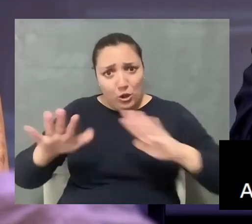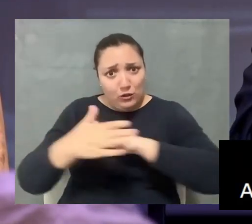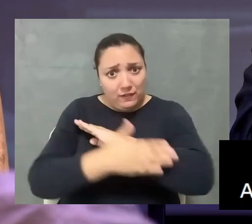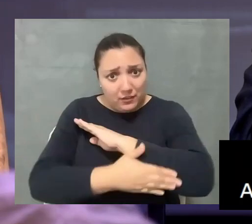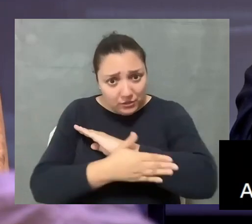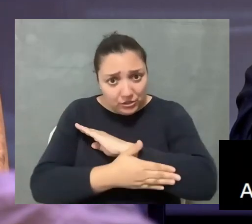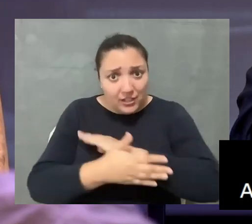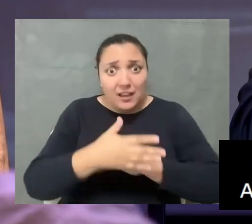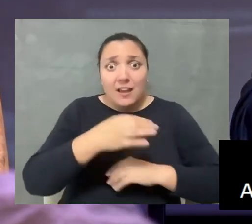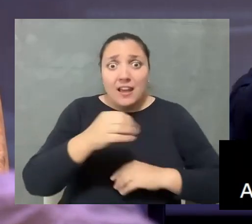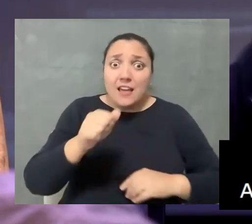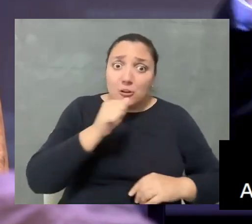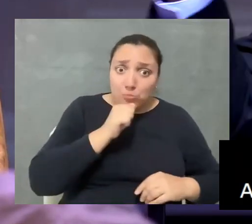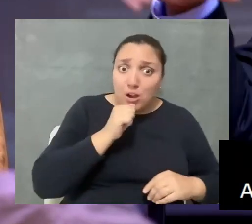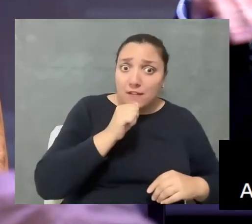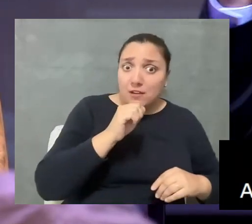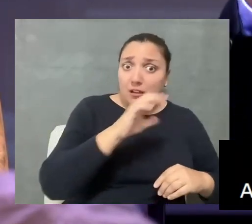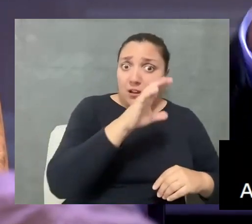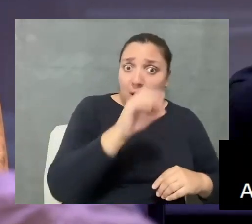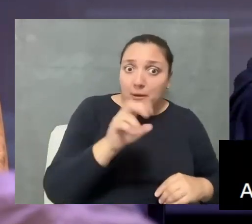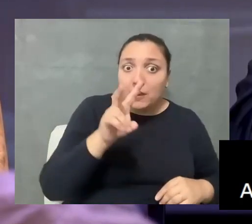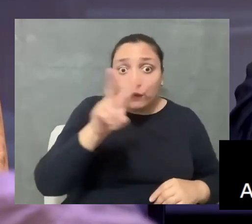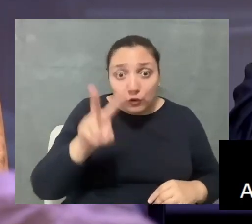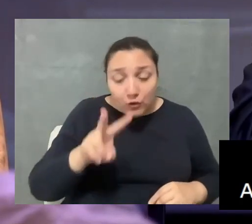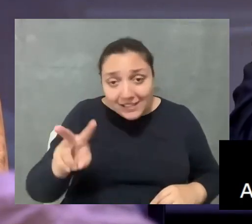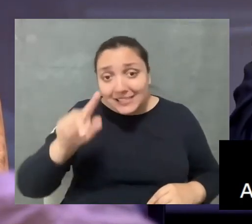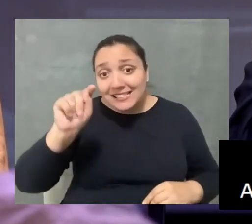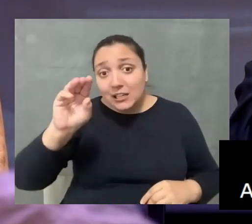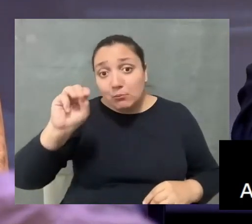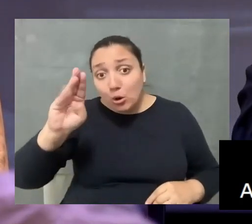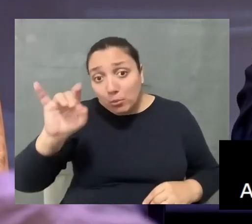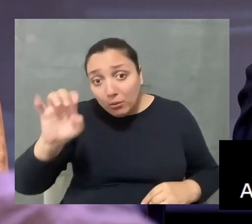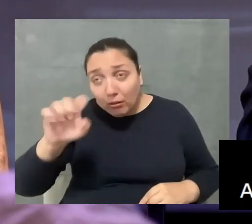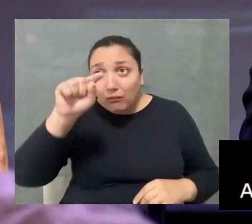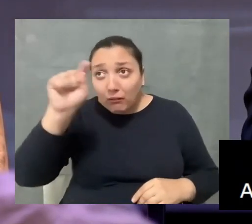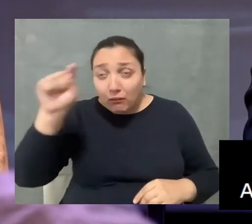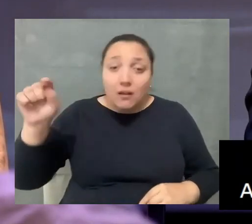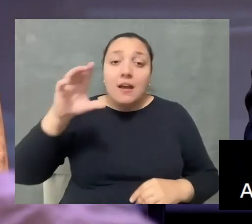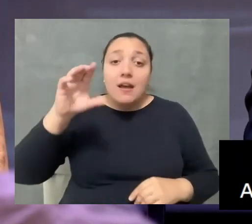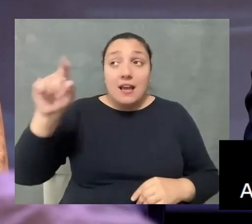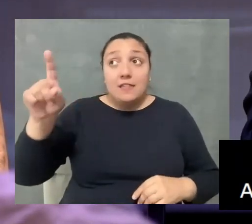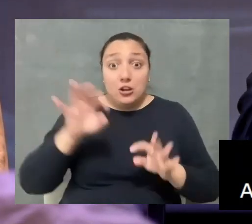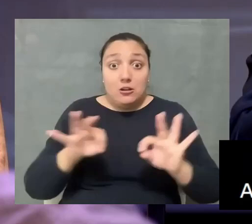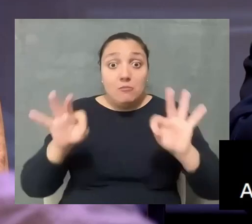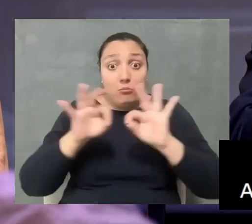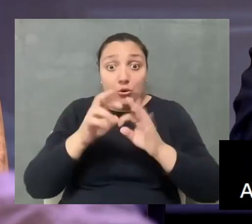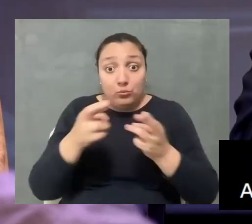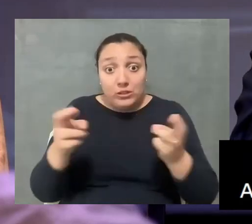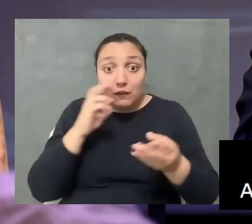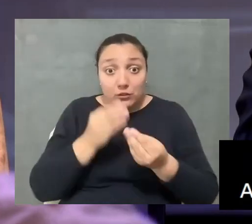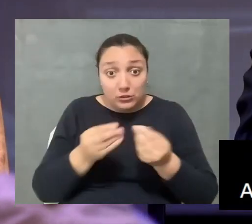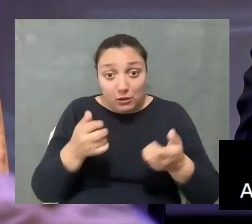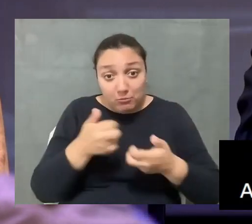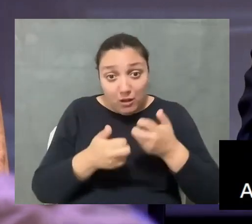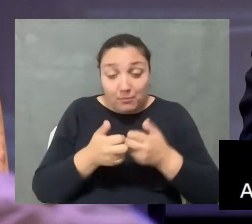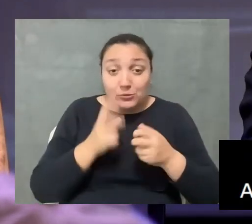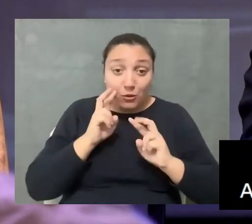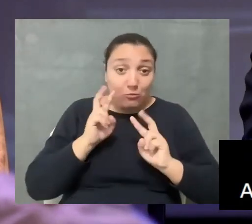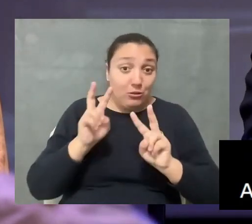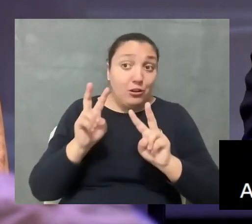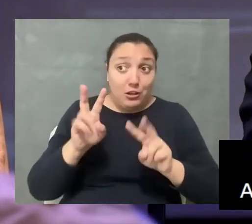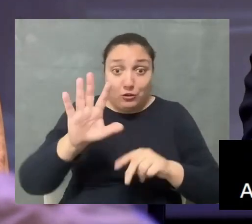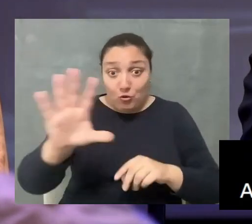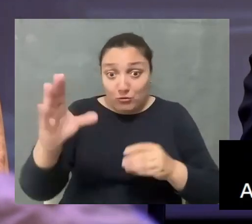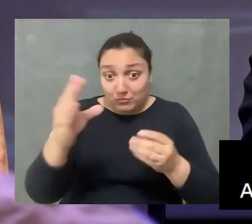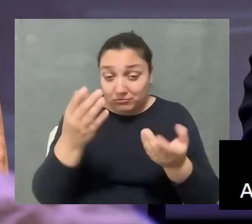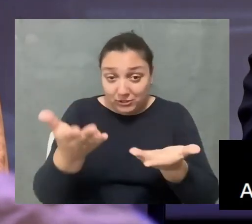the private sector groups, with the Verizons and the T-Mobiles, and those they're critical resources as we try to solve these problems. So looking for your